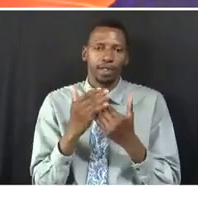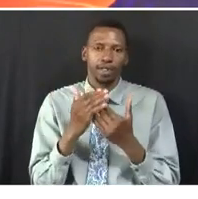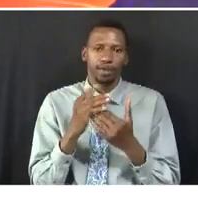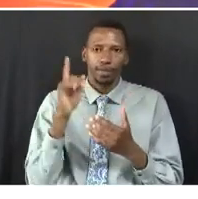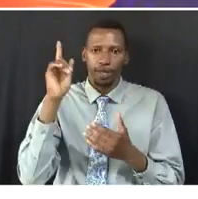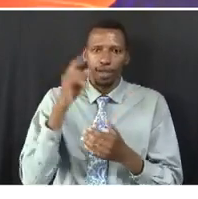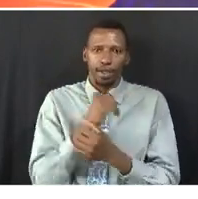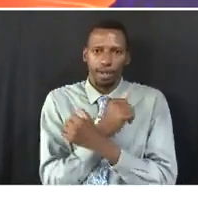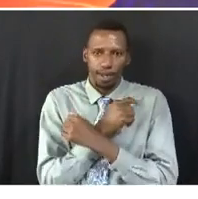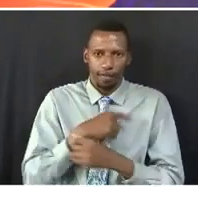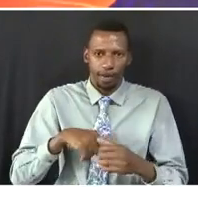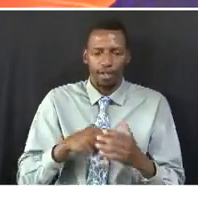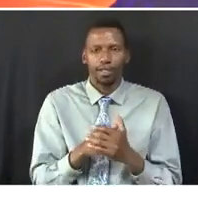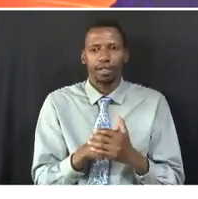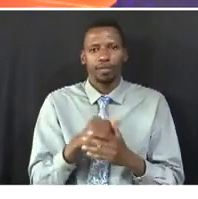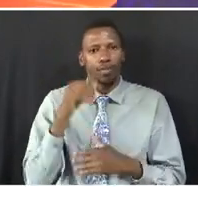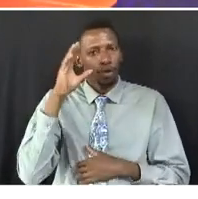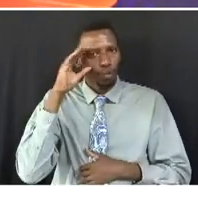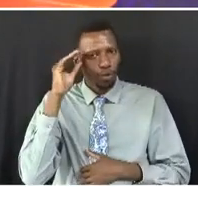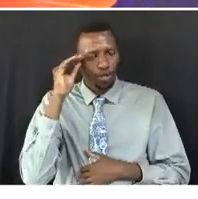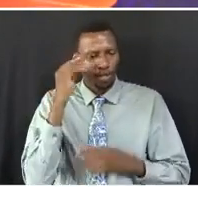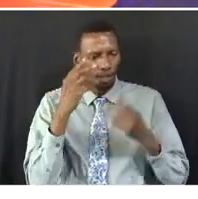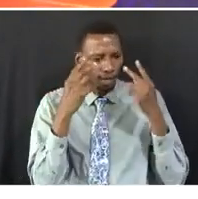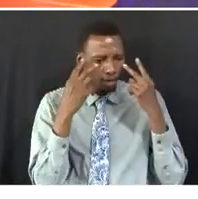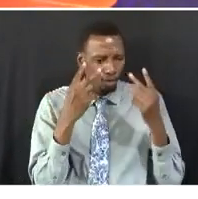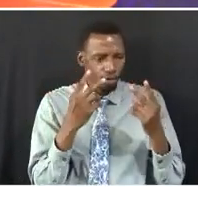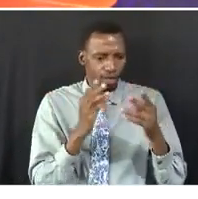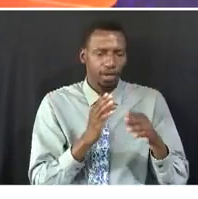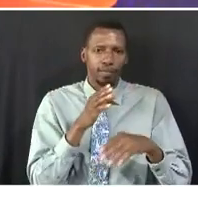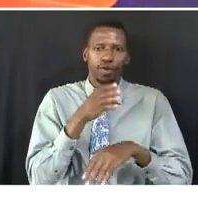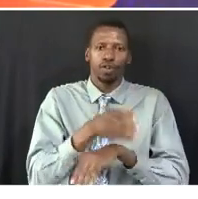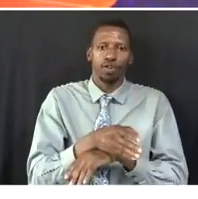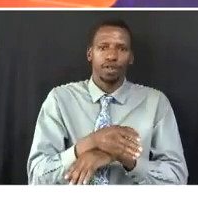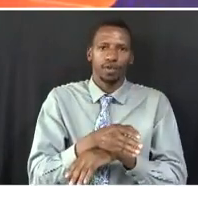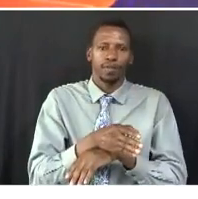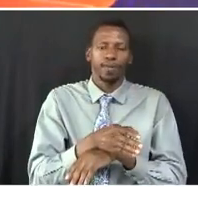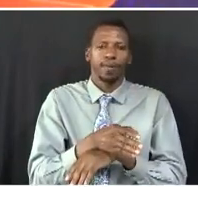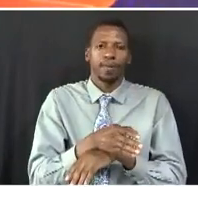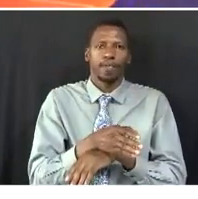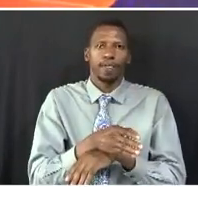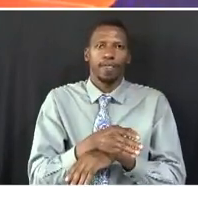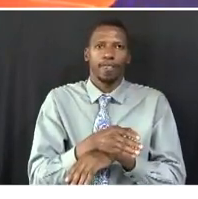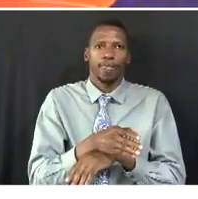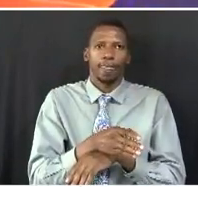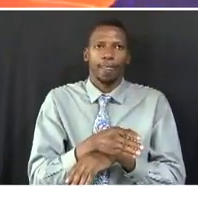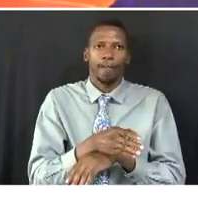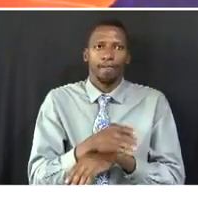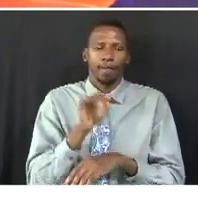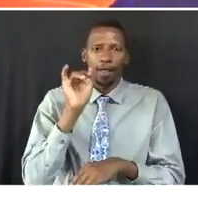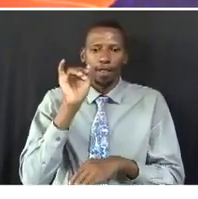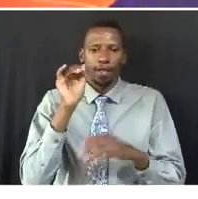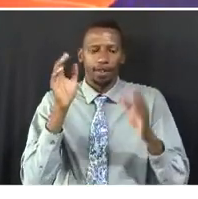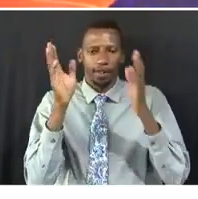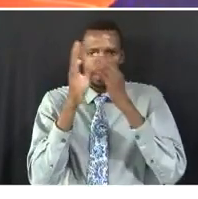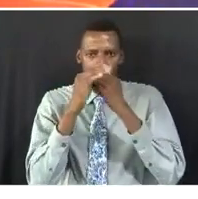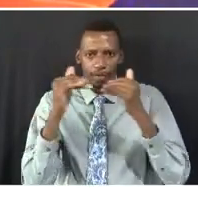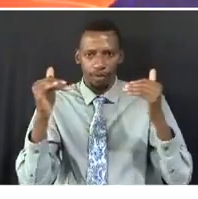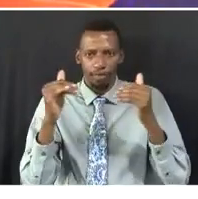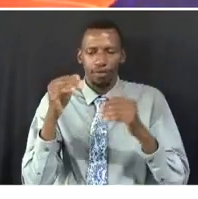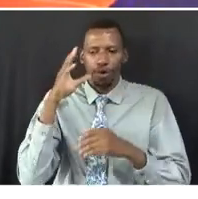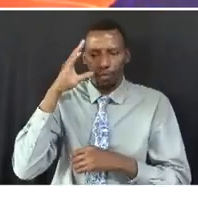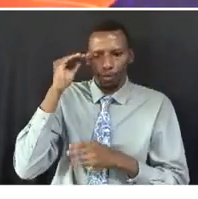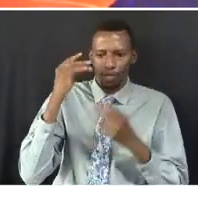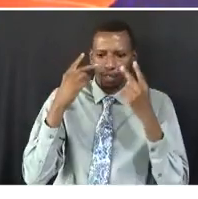us. Moses looked beyond the gorgeous palace. Moses